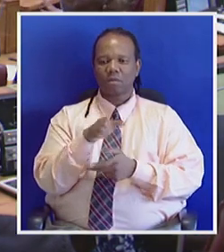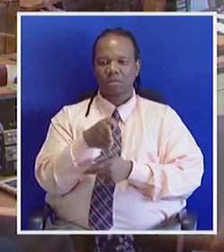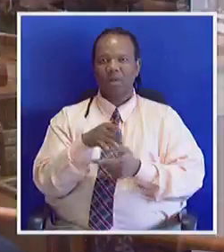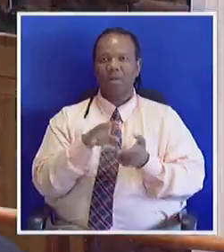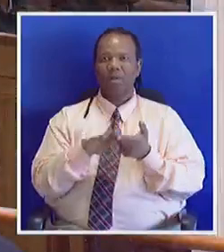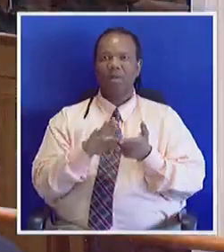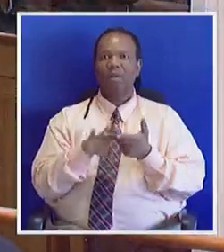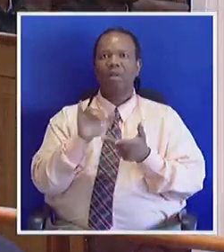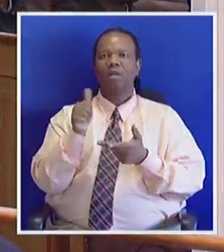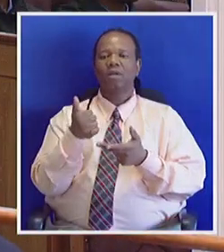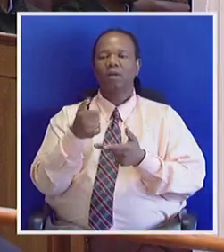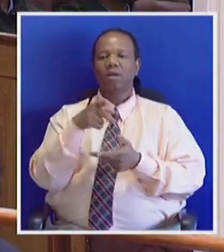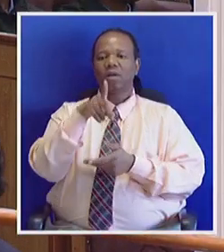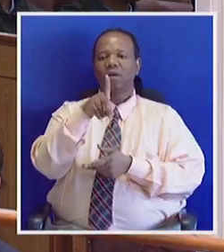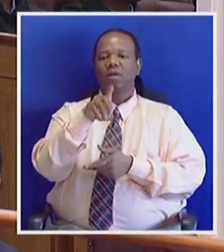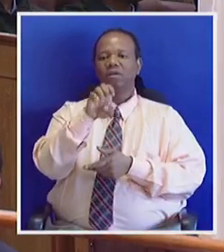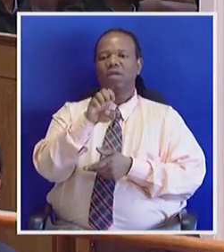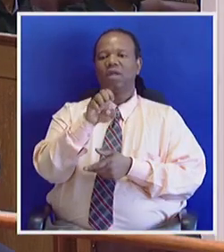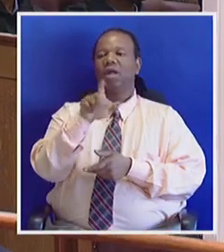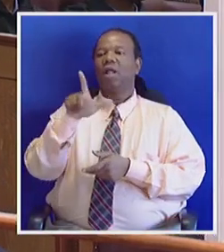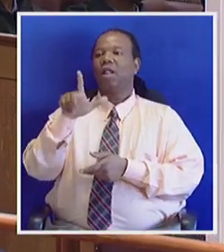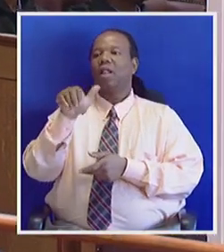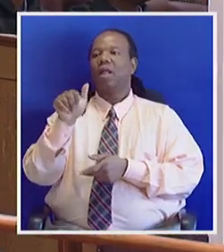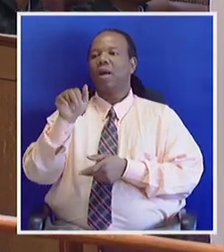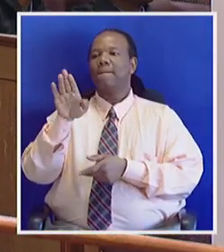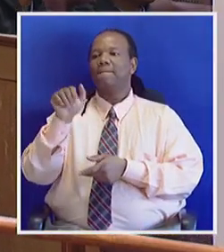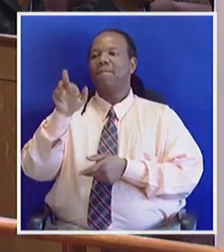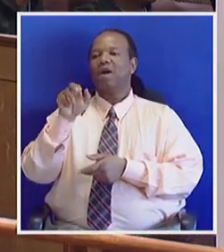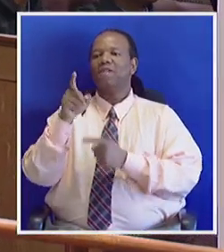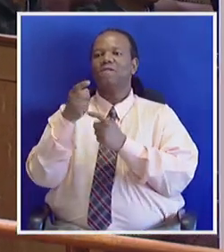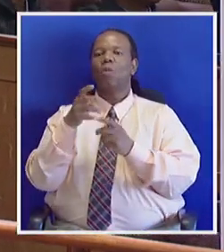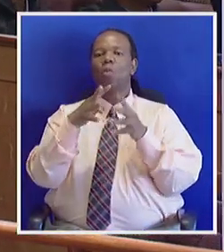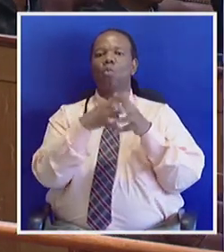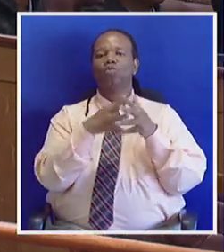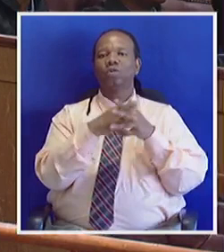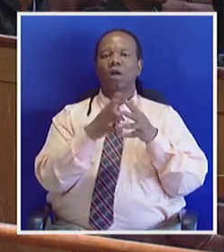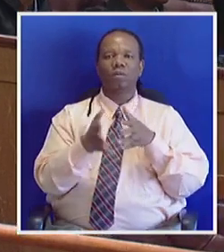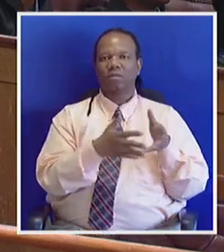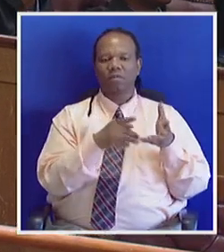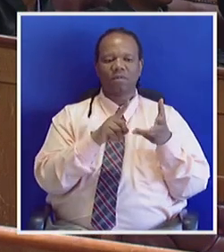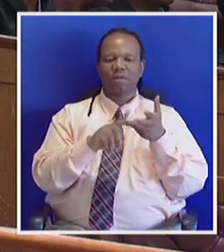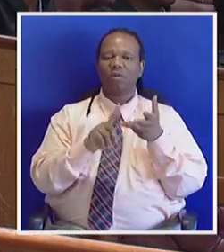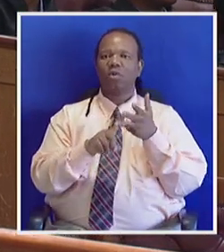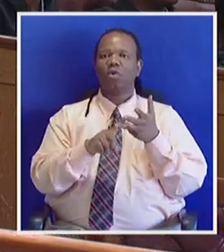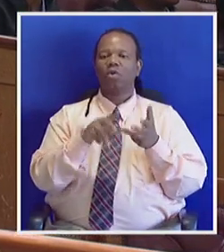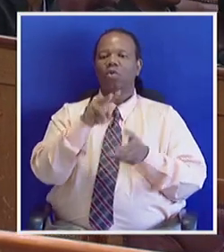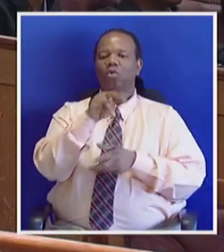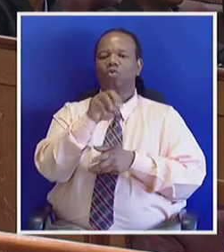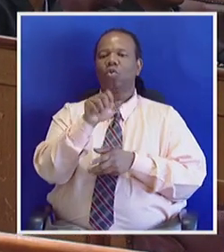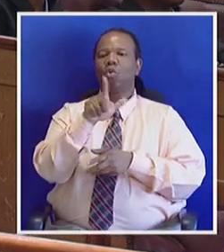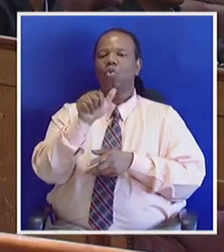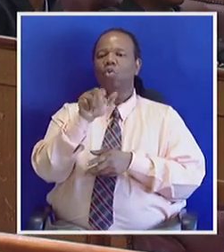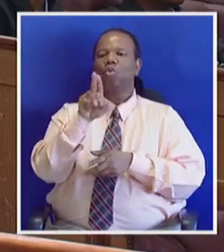the Delabat School van die Duwers from Worcester. We also have Nolutando School from the